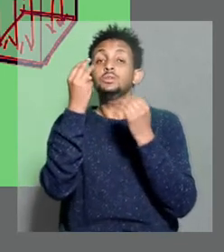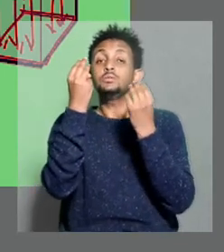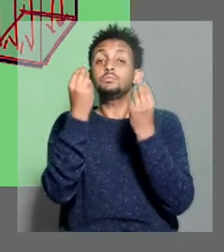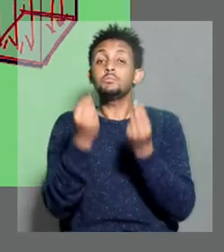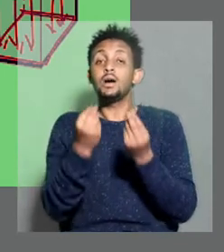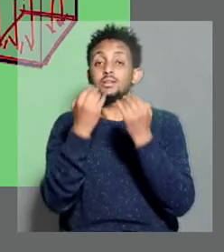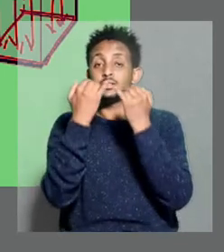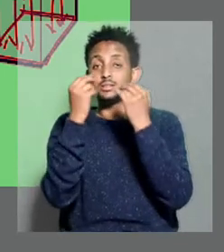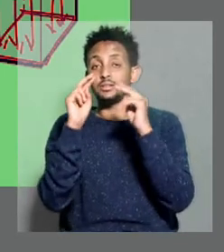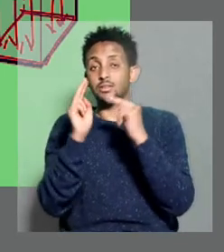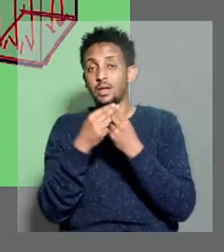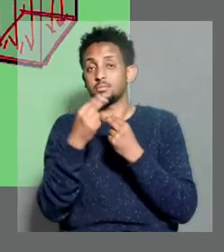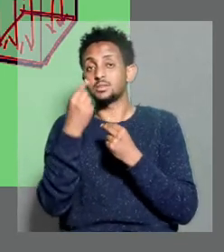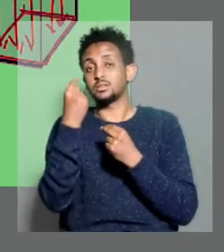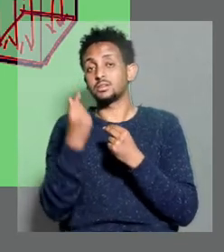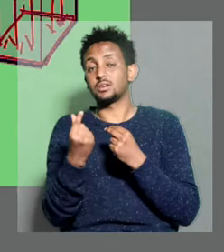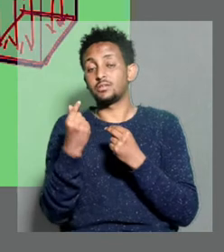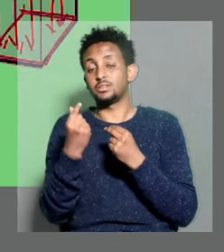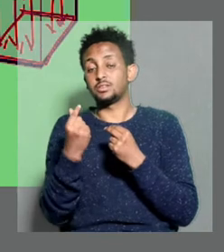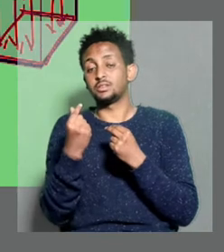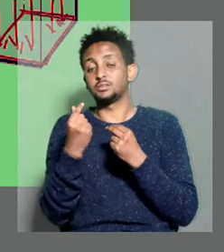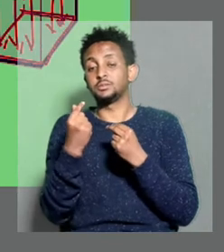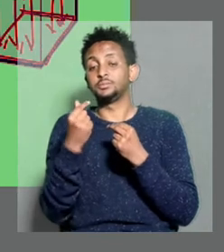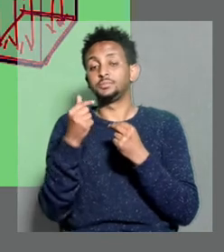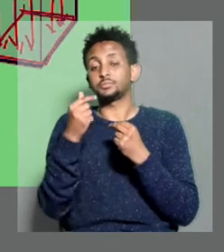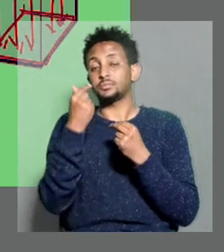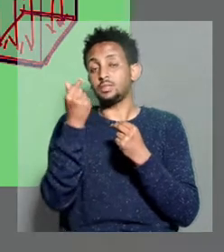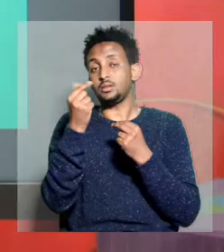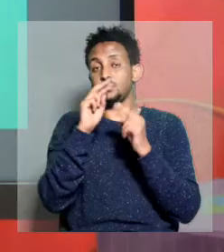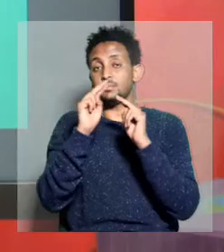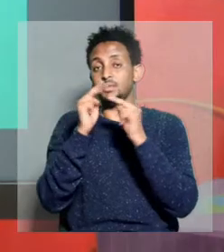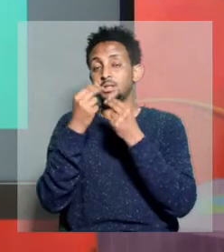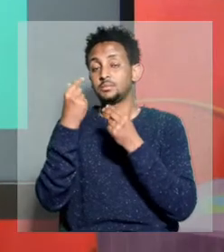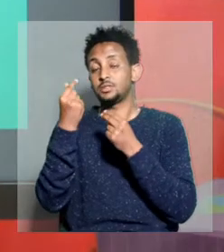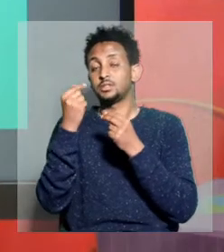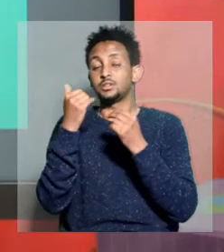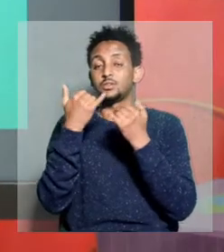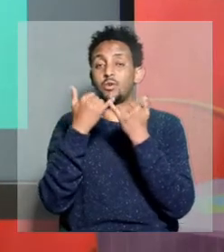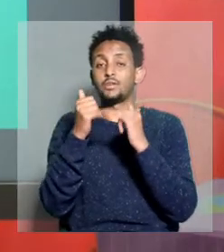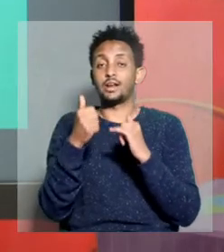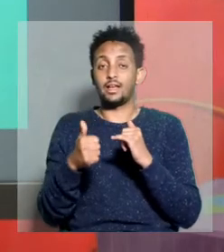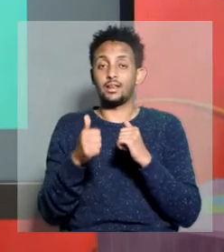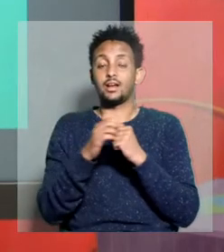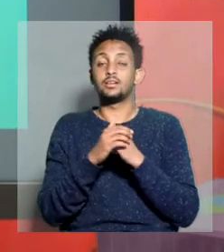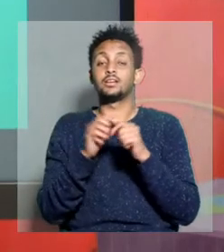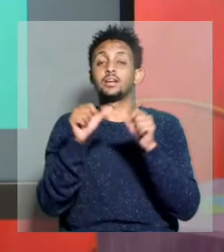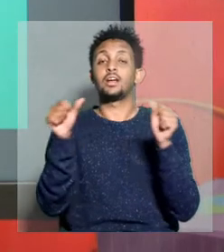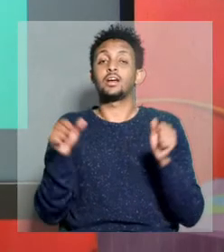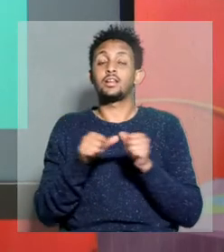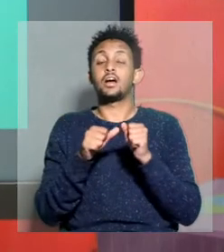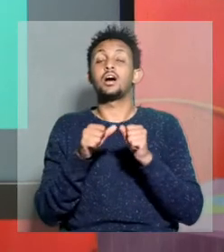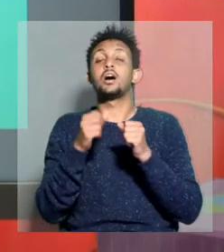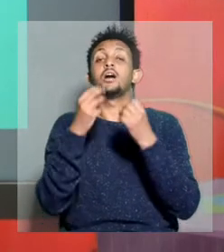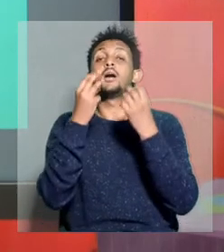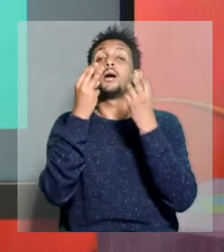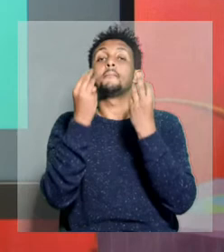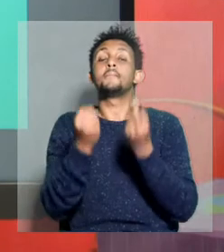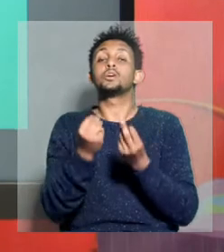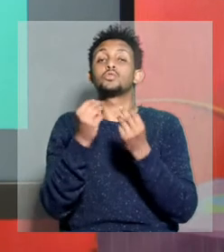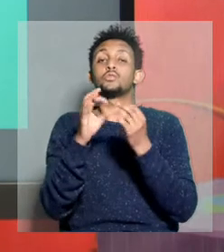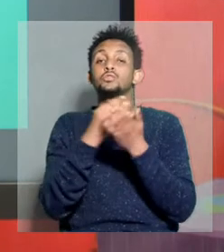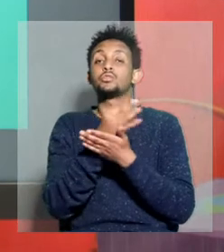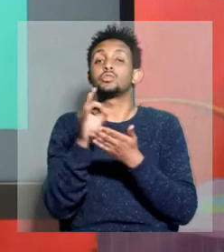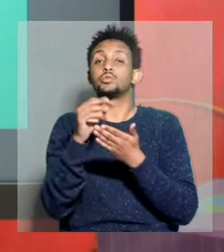gravity divided by the cross-sectional area, A. Here, the mass of the fluid is